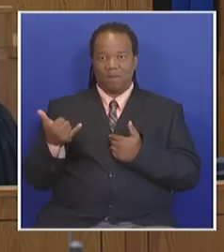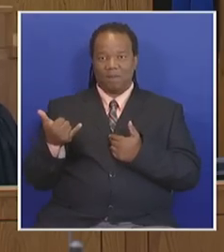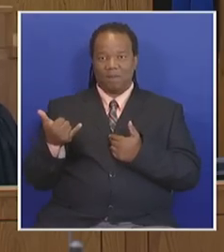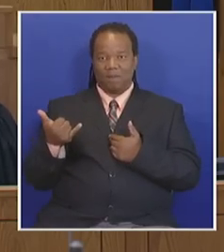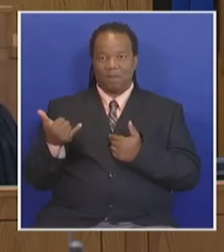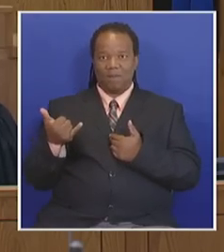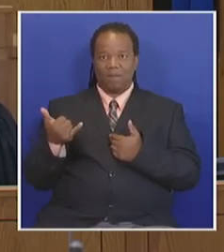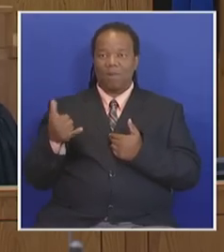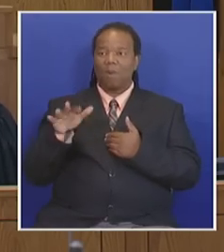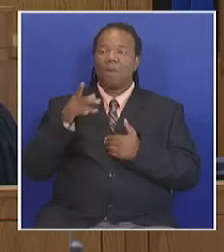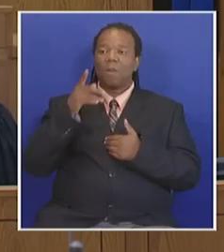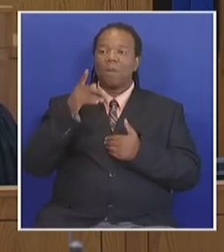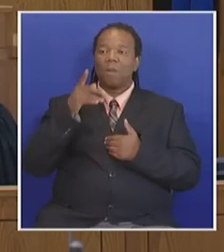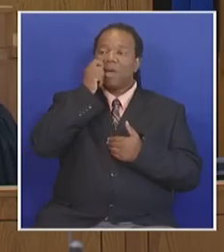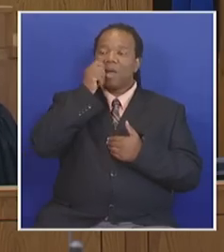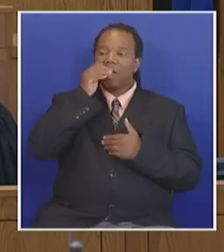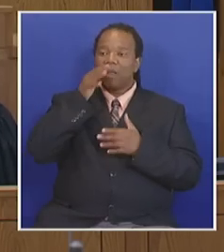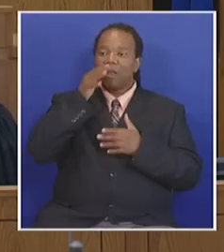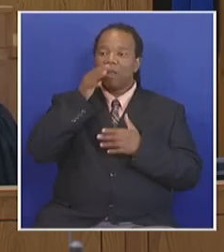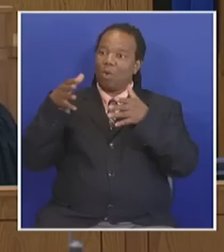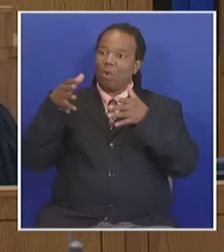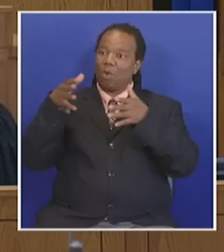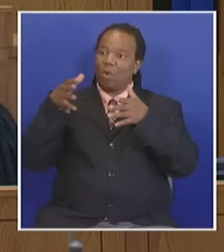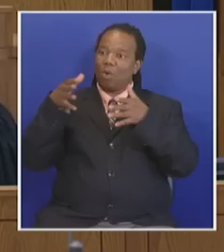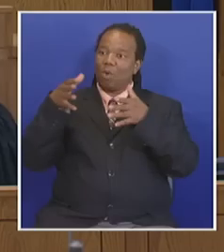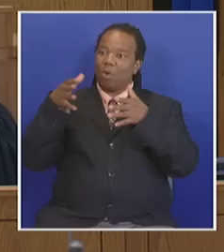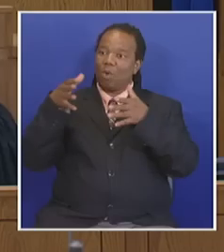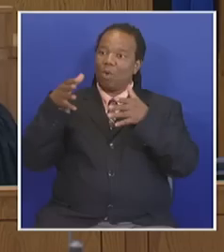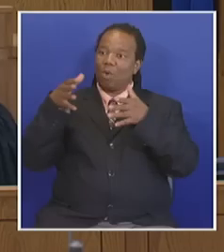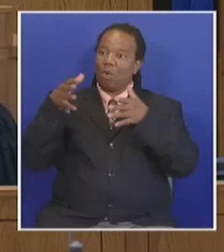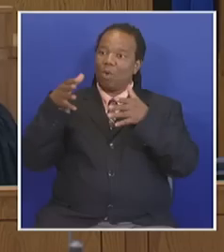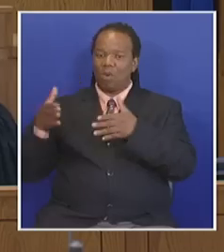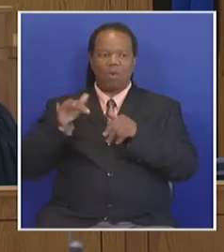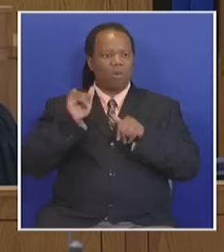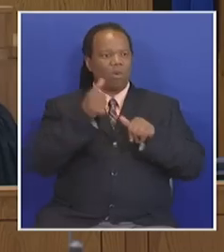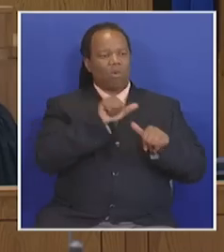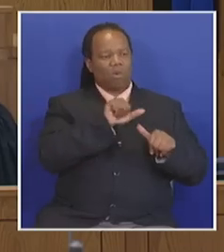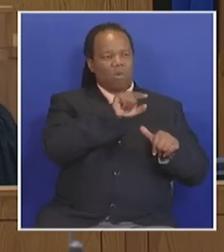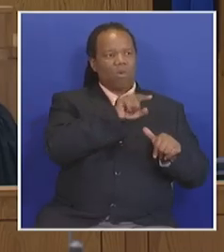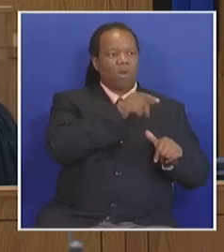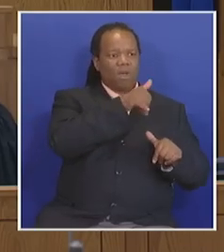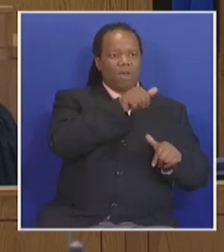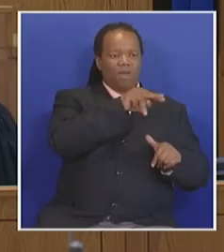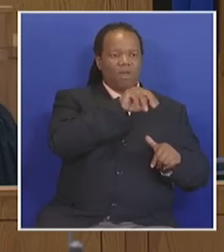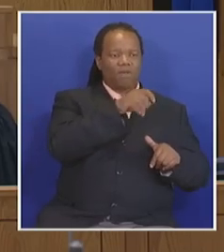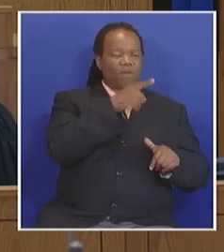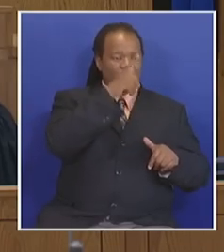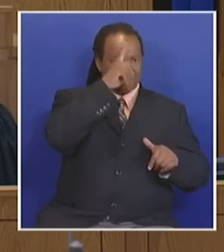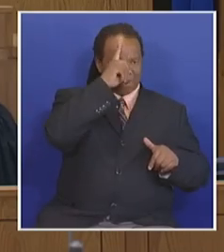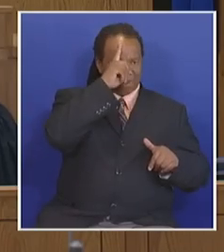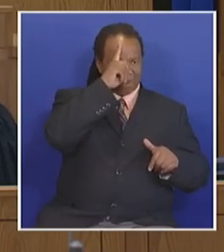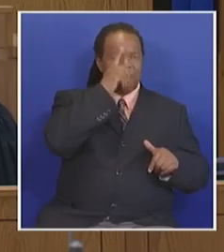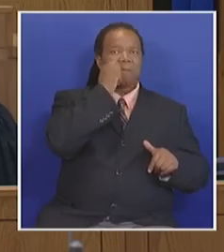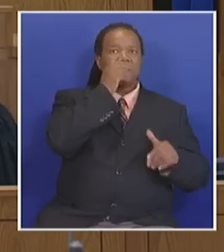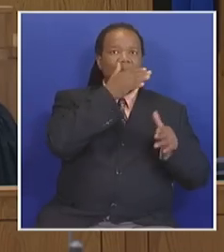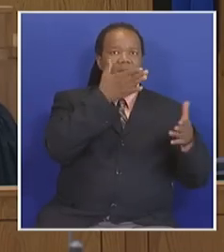all males or all females, or the ANC having all black males, is neither here nor there for us,